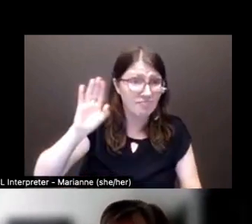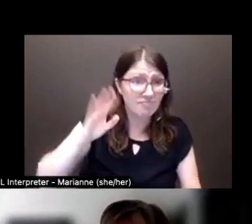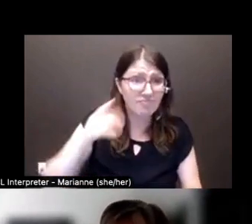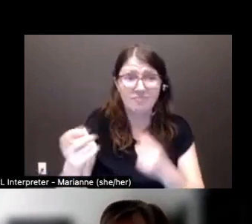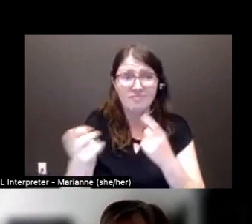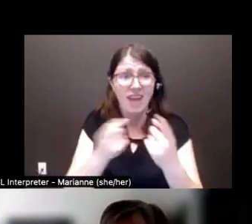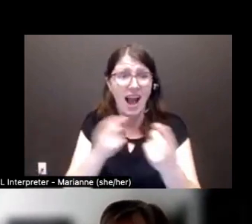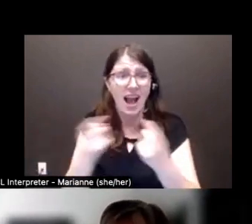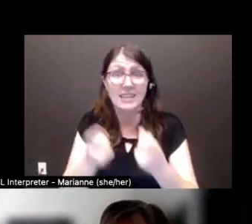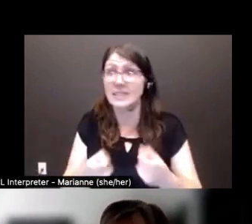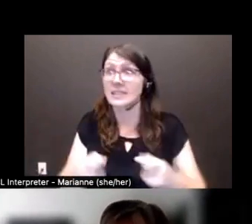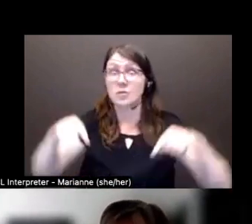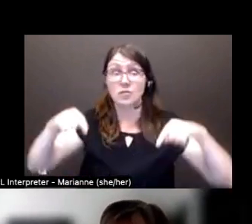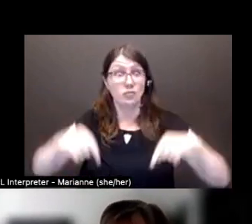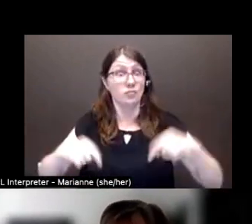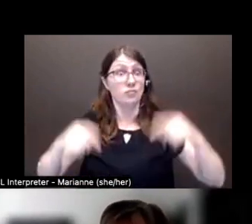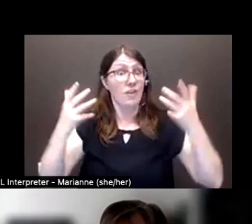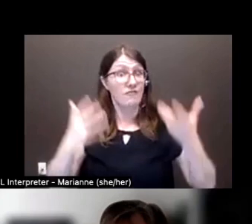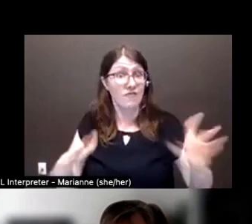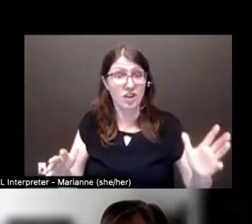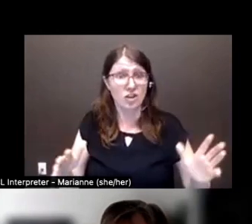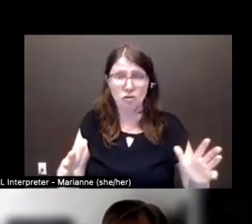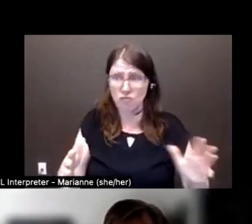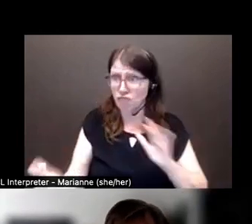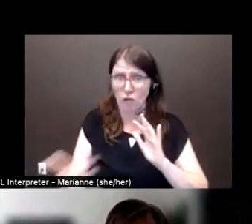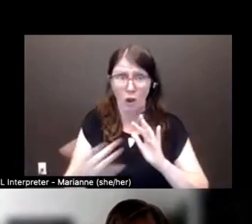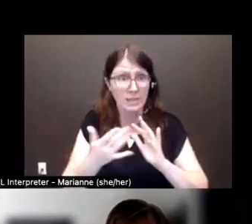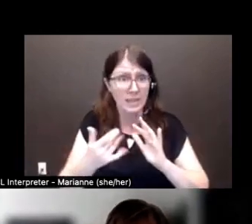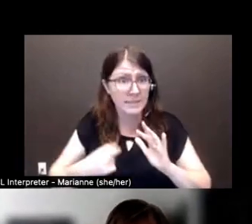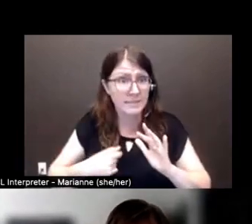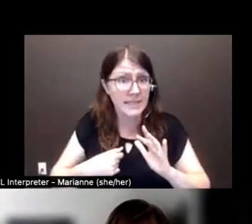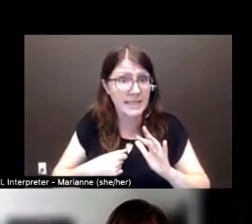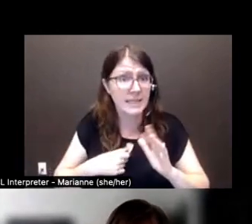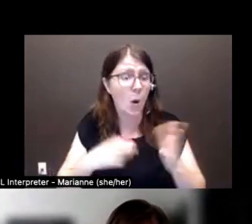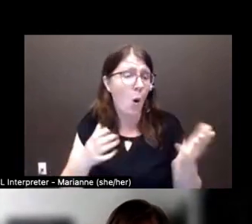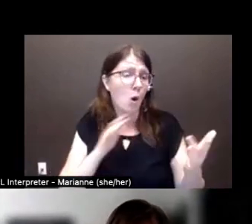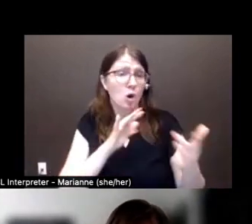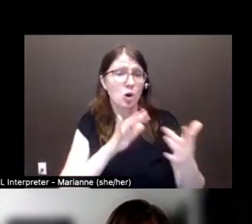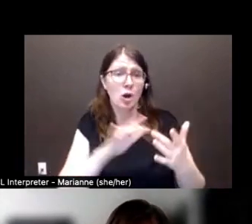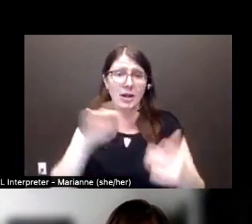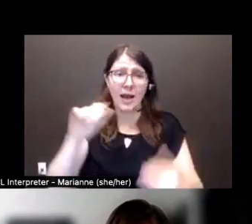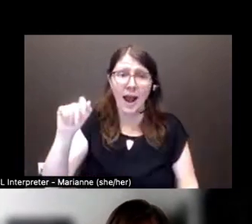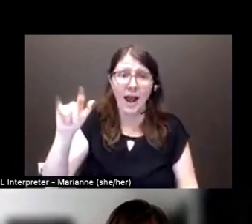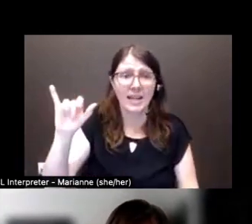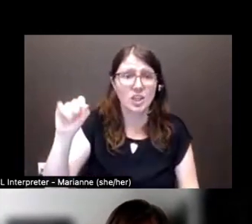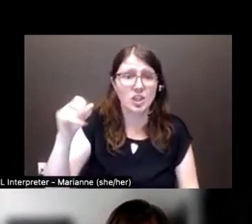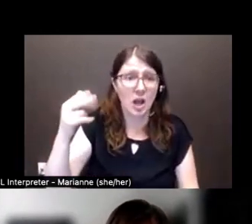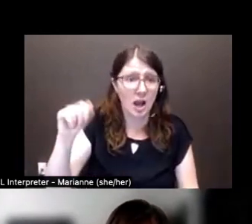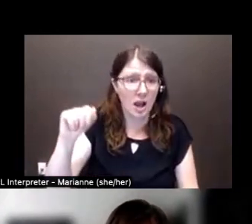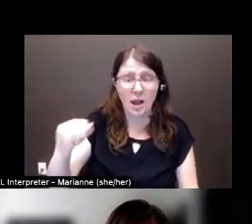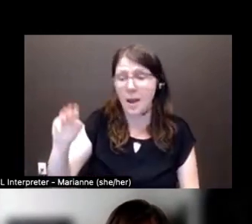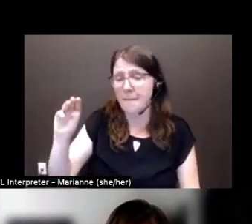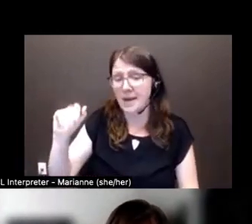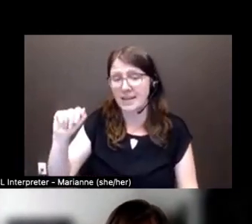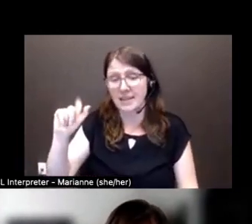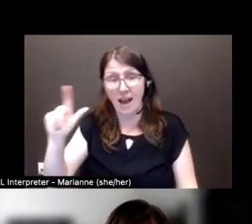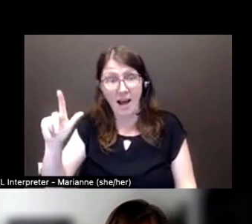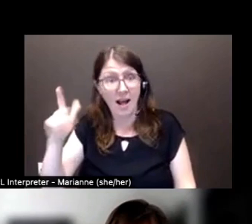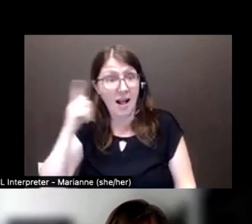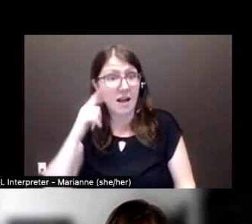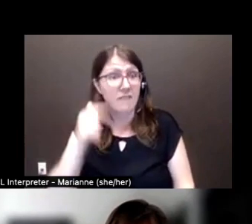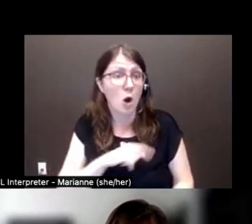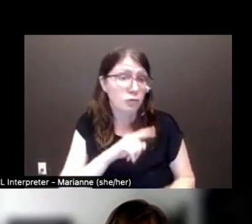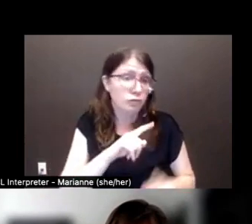We can reach out to Alicia and Manal if there are any other questions. Thank you, both of you. I really appreciate you taking the time to share